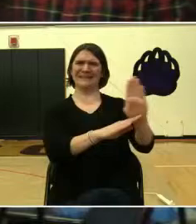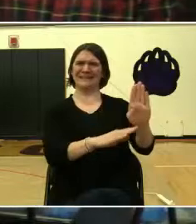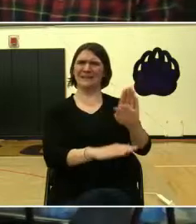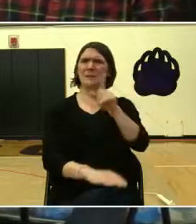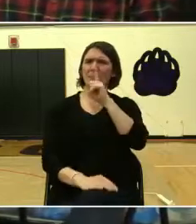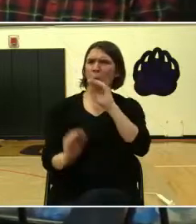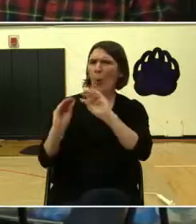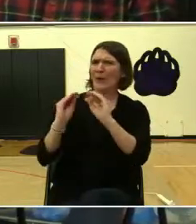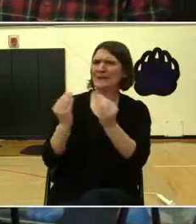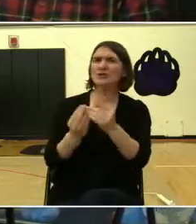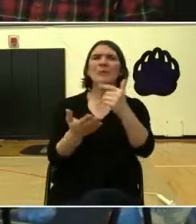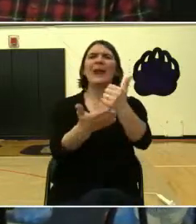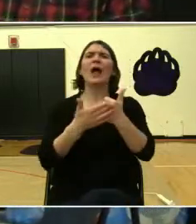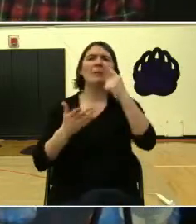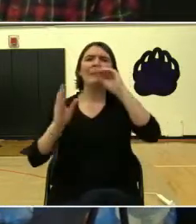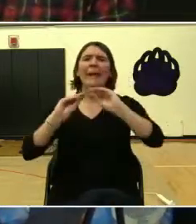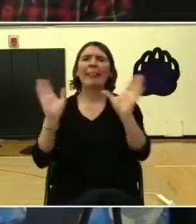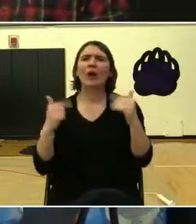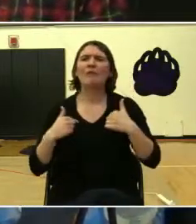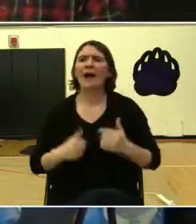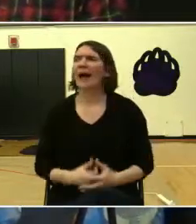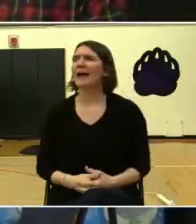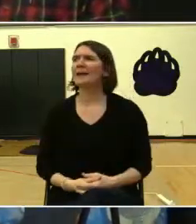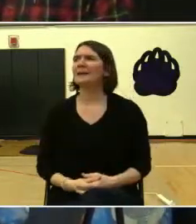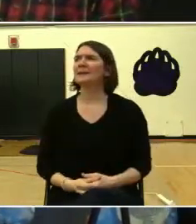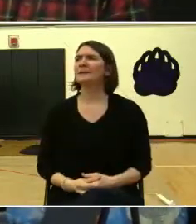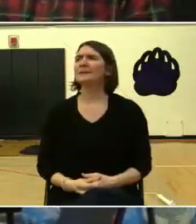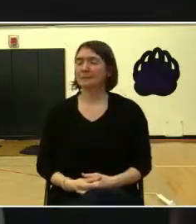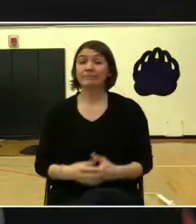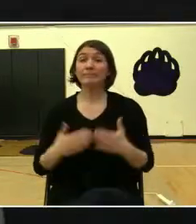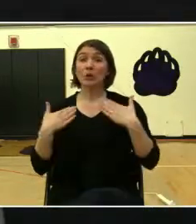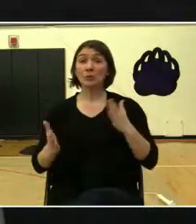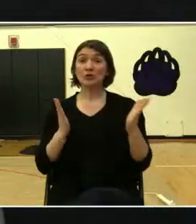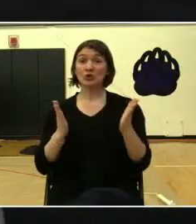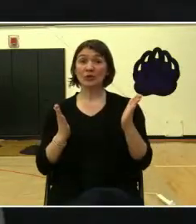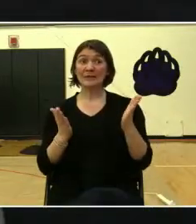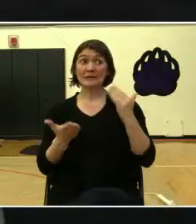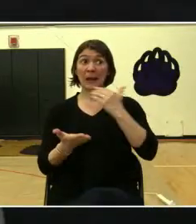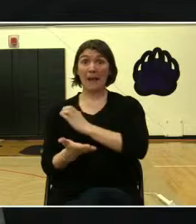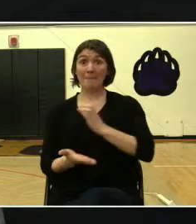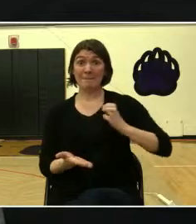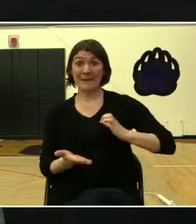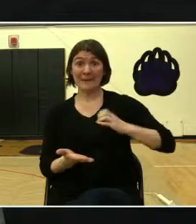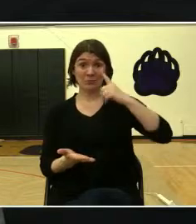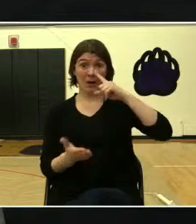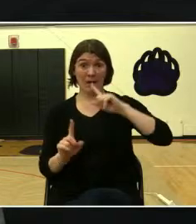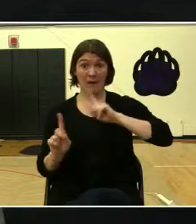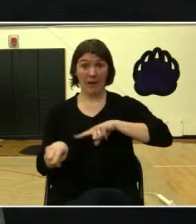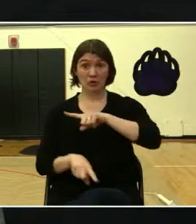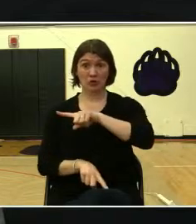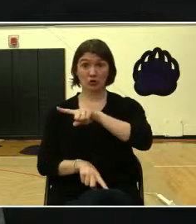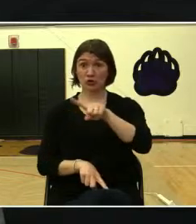sure someone can help me with that if you could member of the Human Services funding committee is